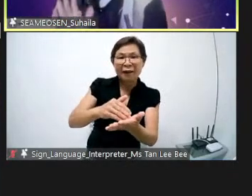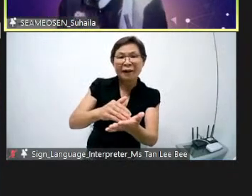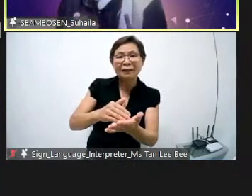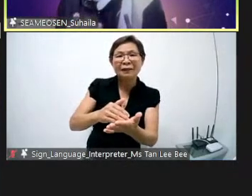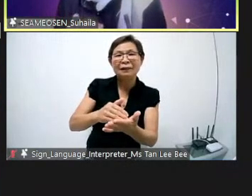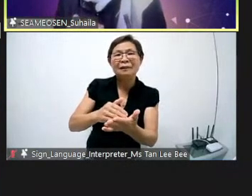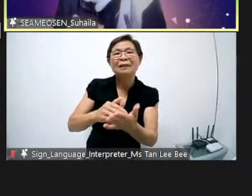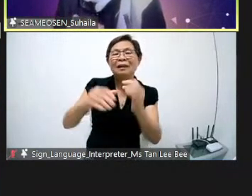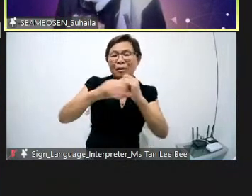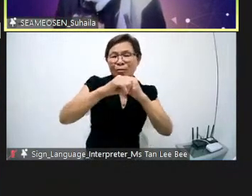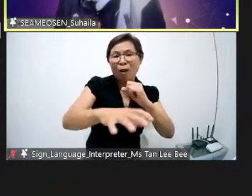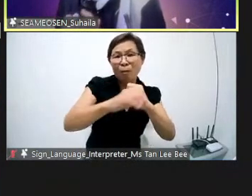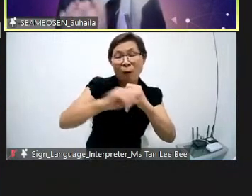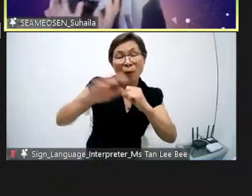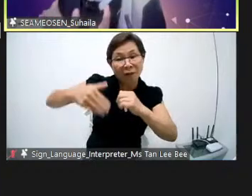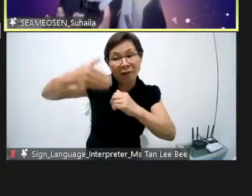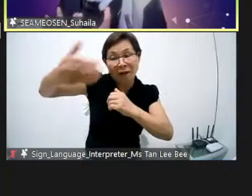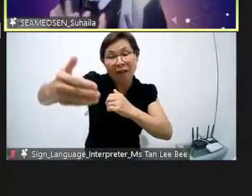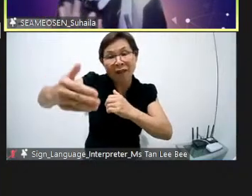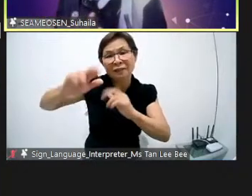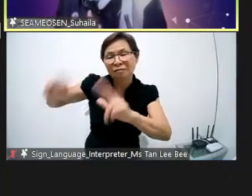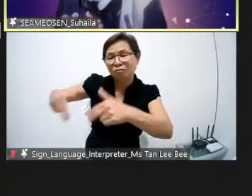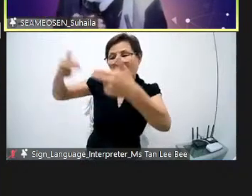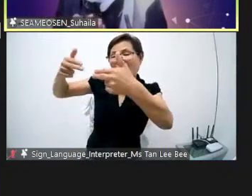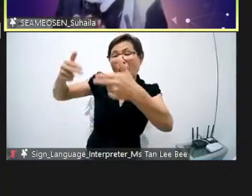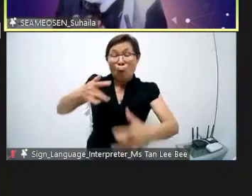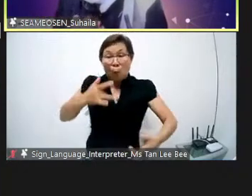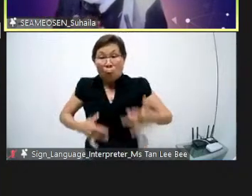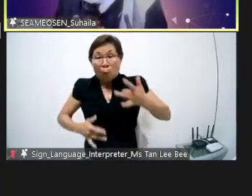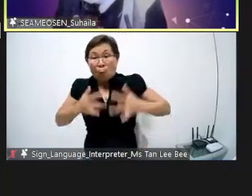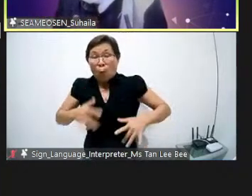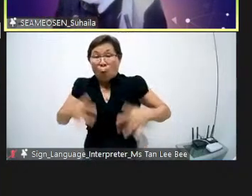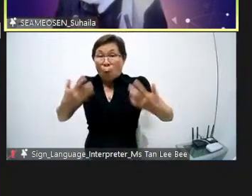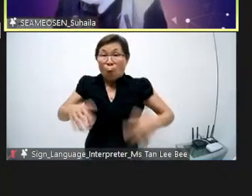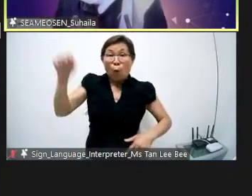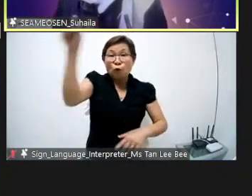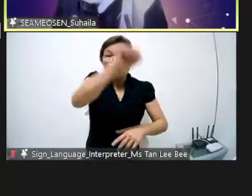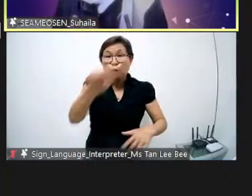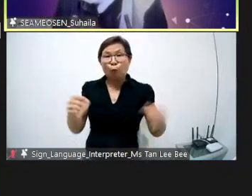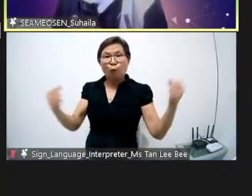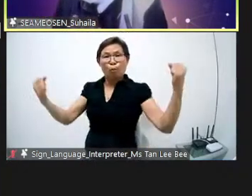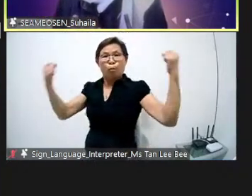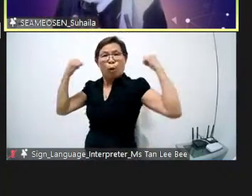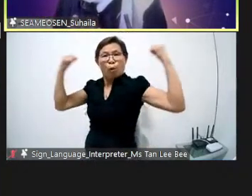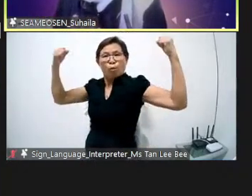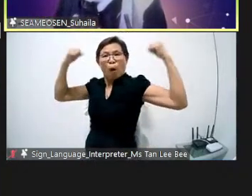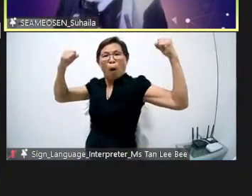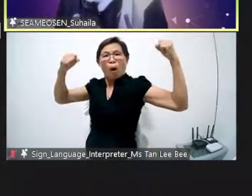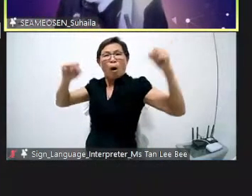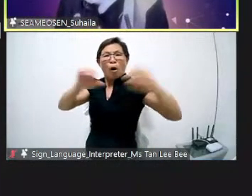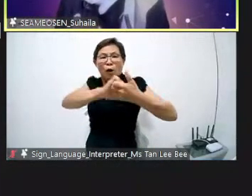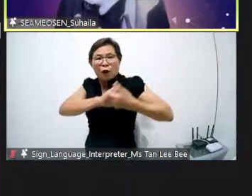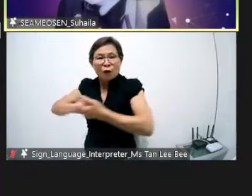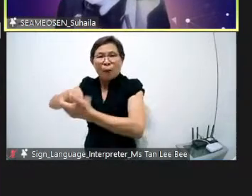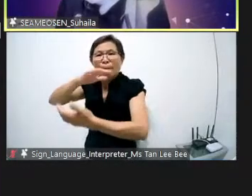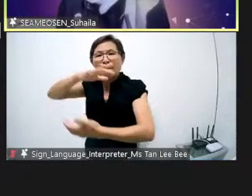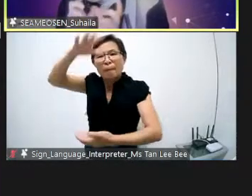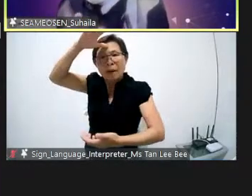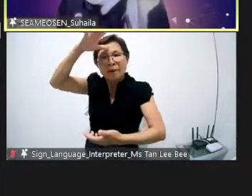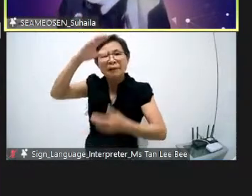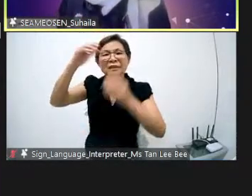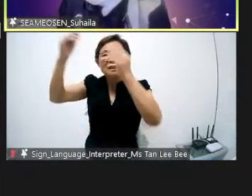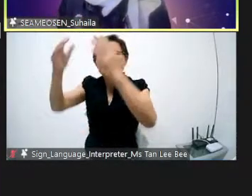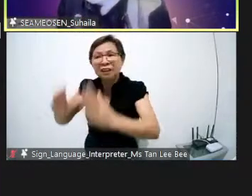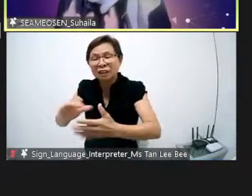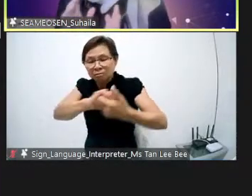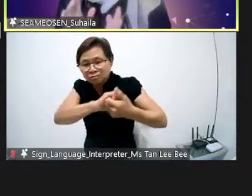of the upcoming webinar, something exciting. Well, Superheroes United Parent-Teacher Collaboration. So do